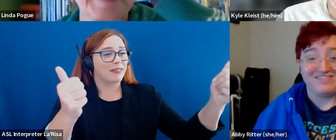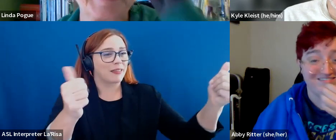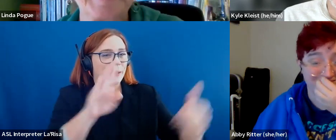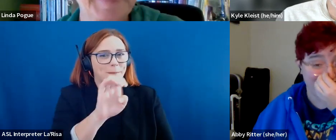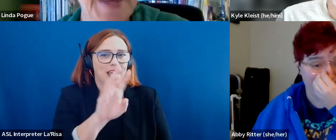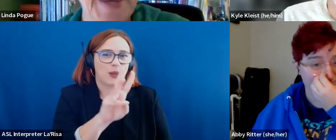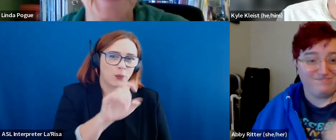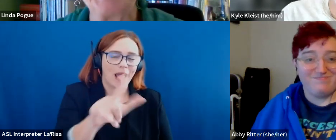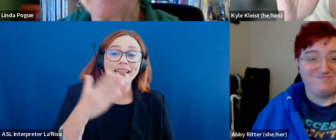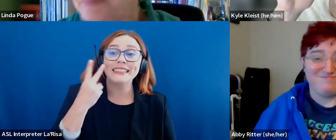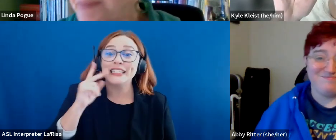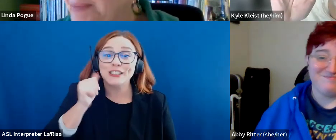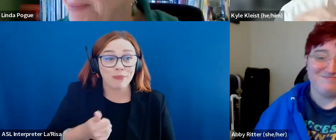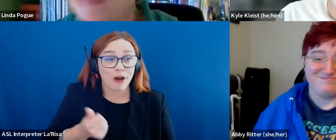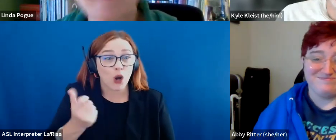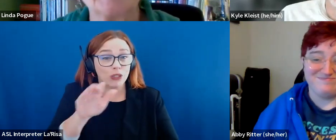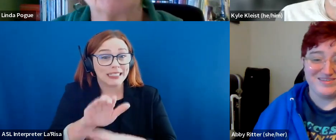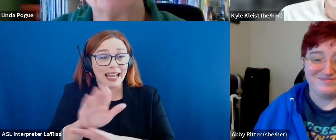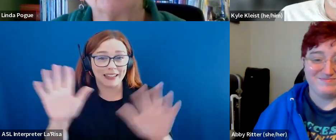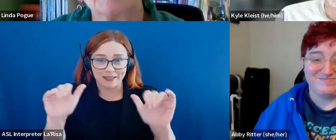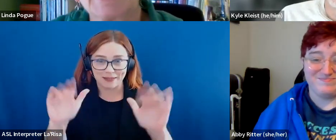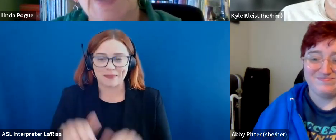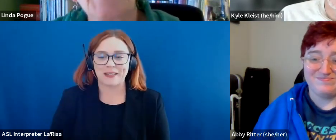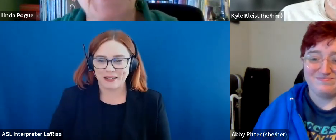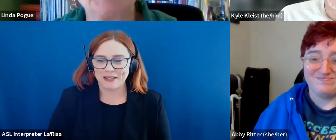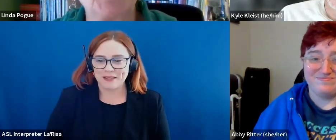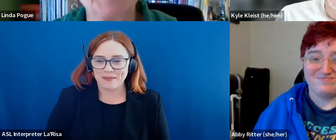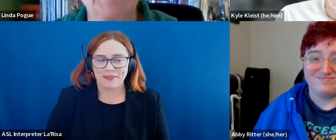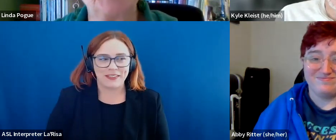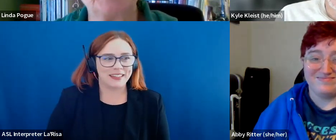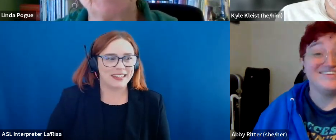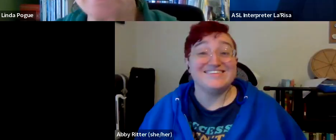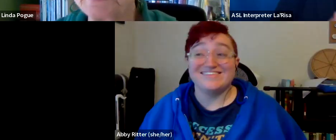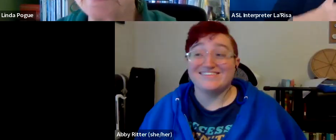at youth conference. Yeah, Bye. happy peer supporting.